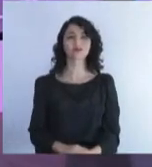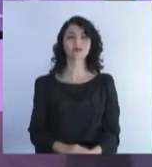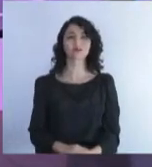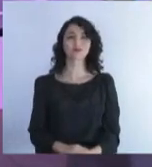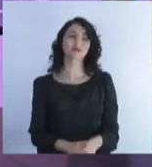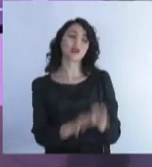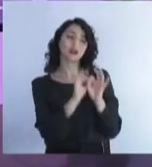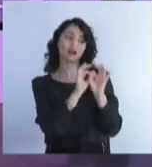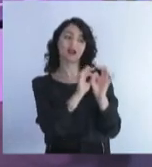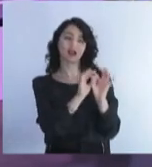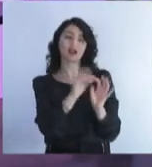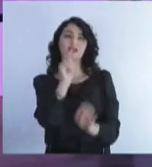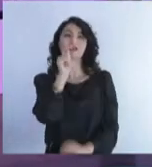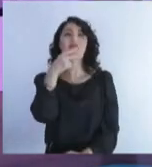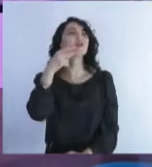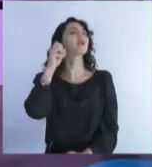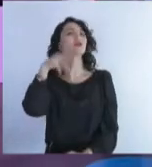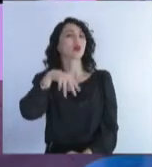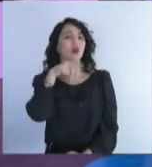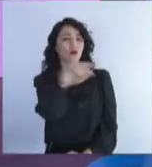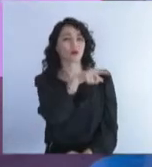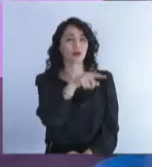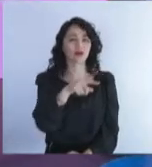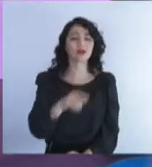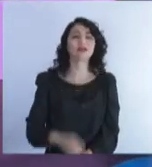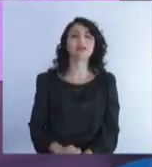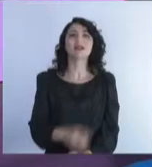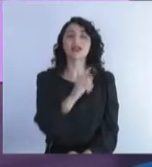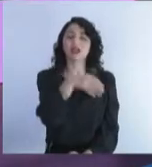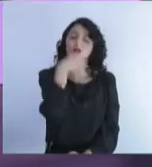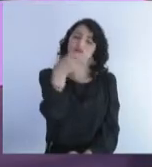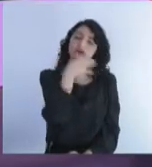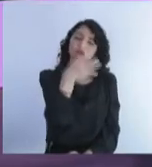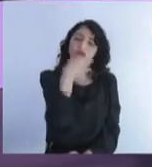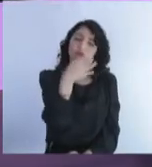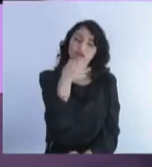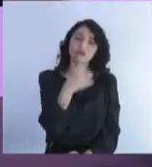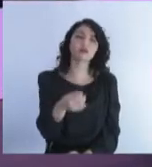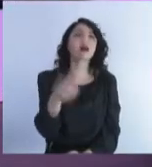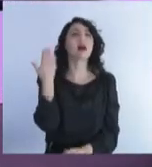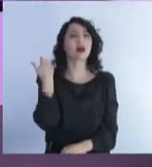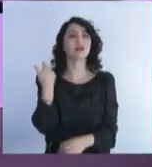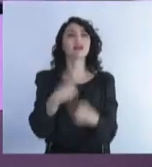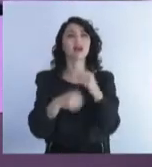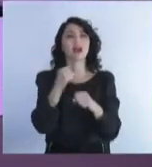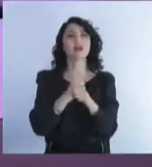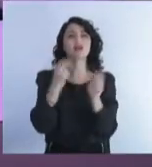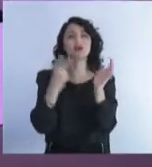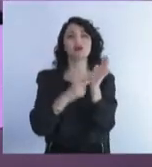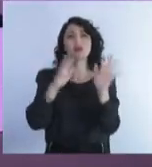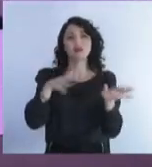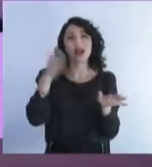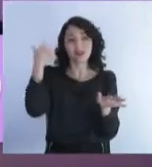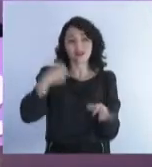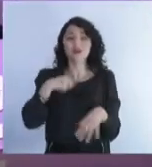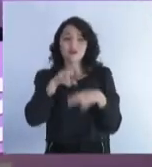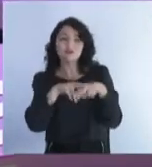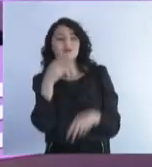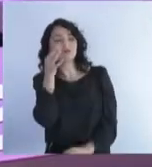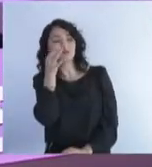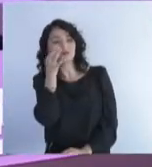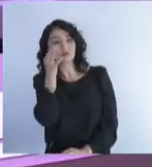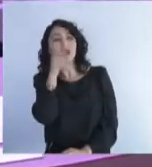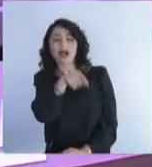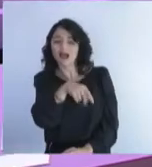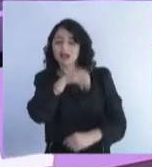Agradecemos a Thomas Friedman por su excelente charla en 2019. Yo estaba ahí como público. Ya nos anticipaba en ese